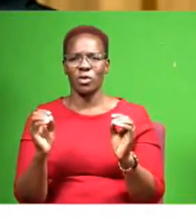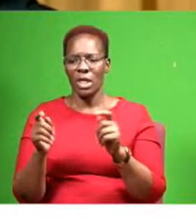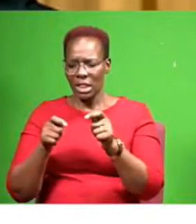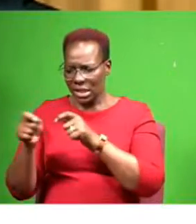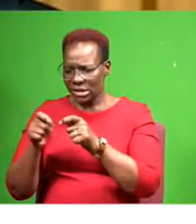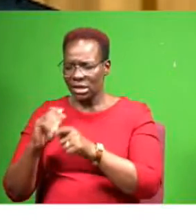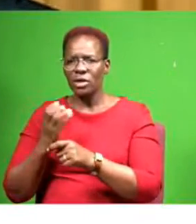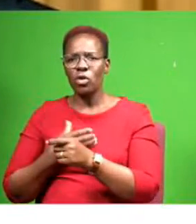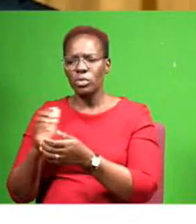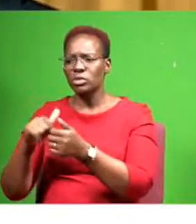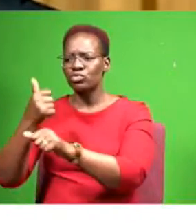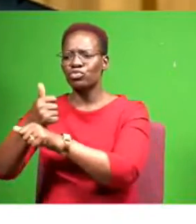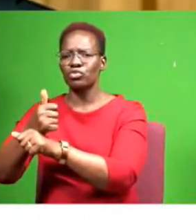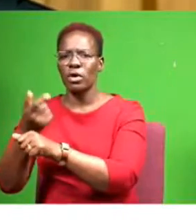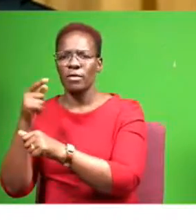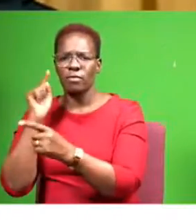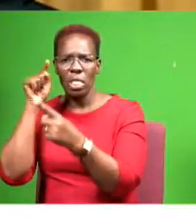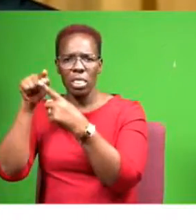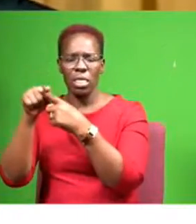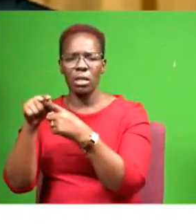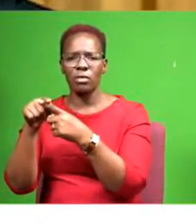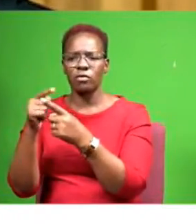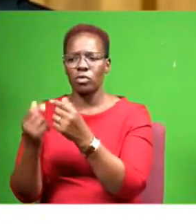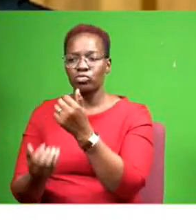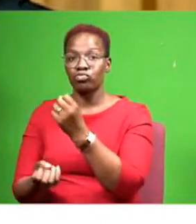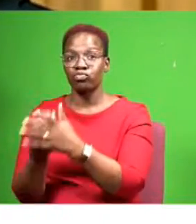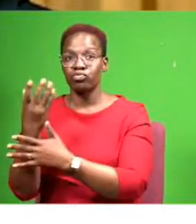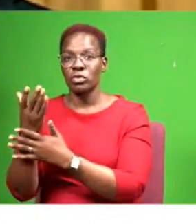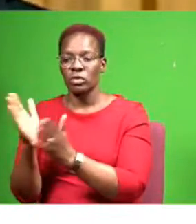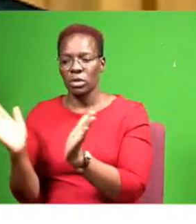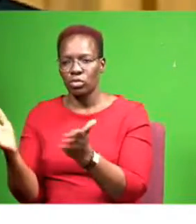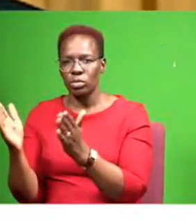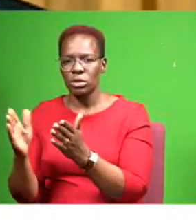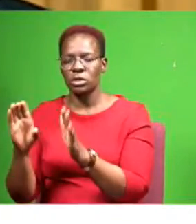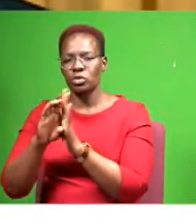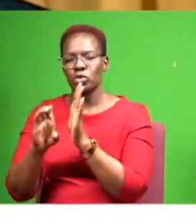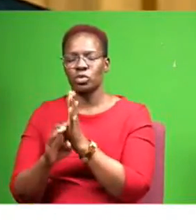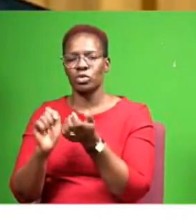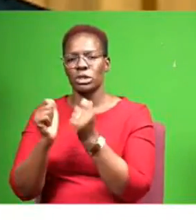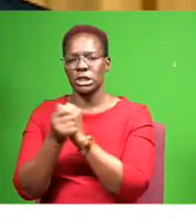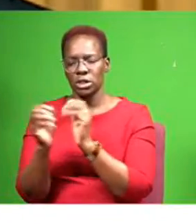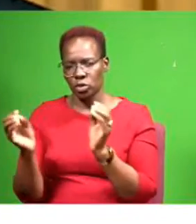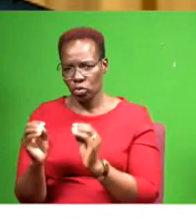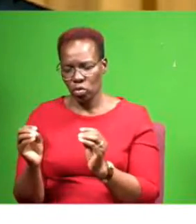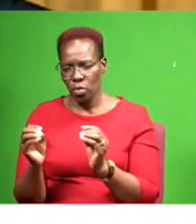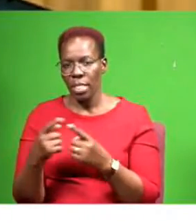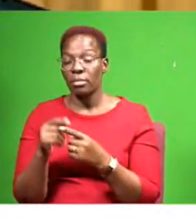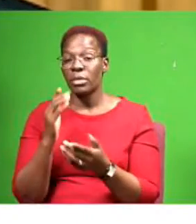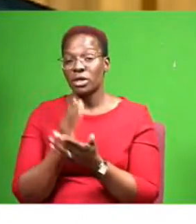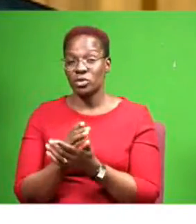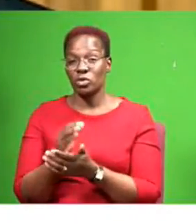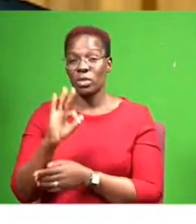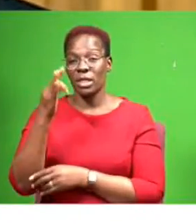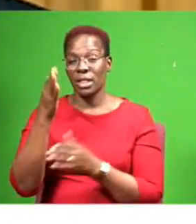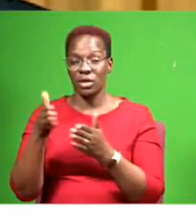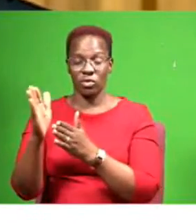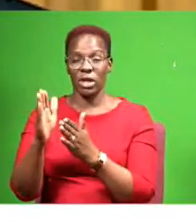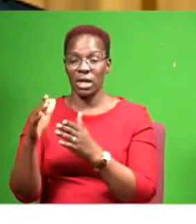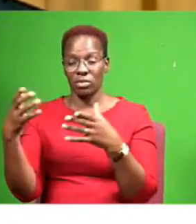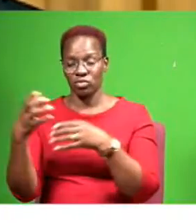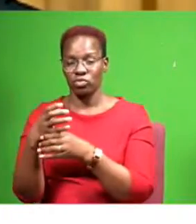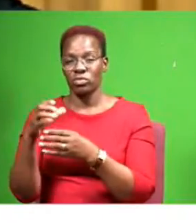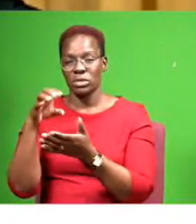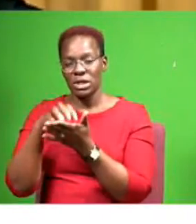not established for the sole purpose of initiating and promoting constitutional changes. Although the Third Way Alliance case related only